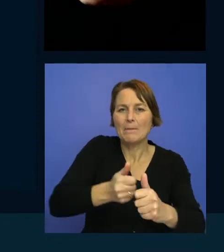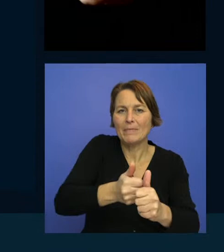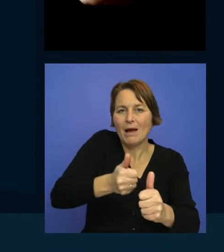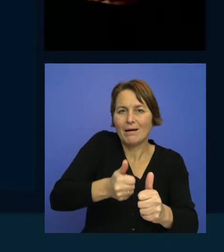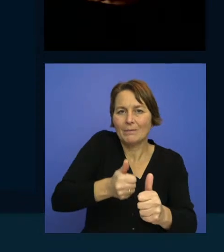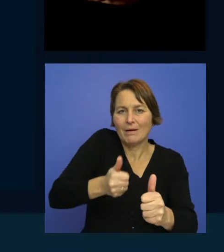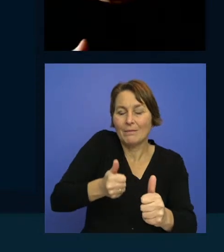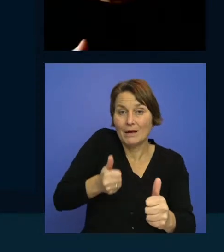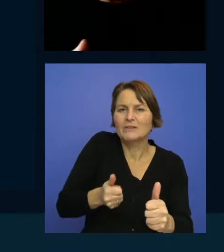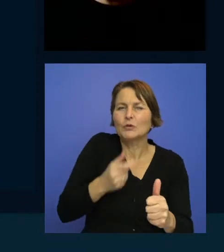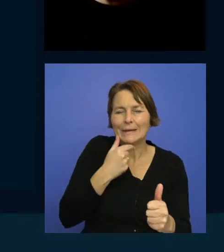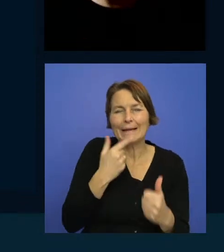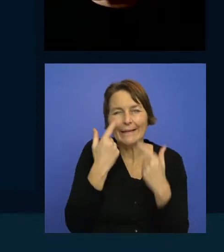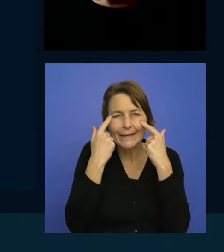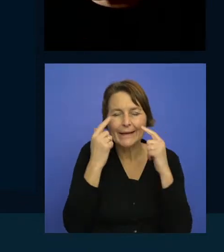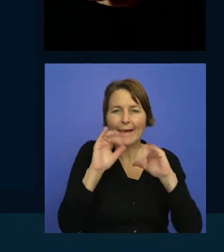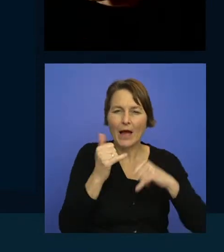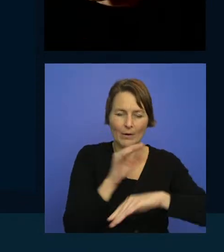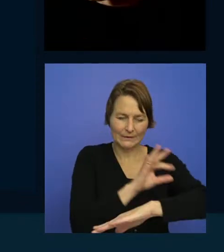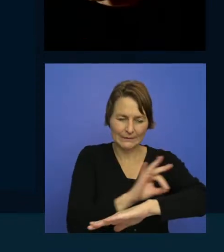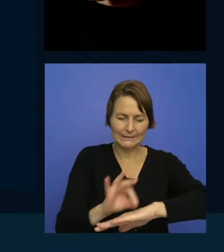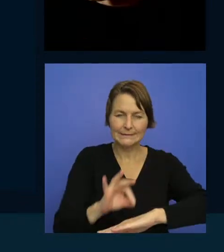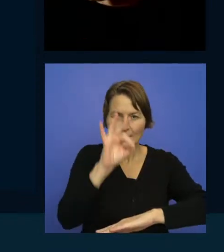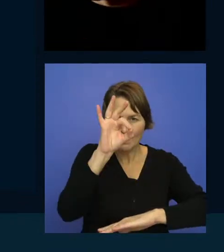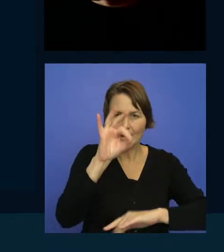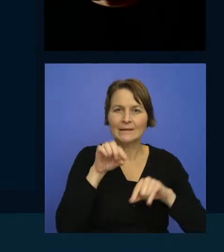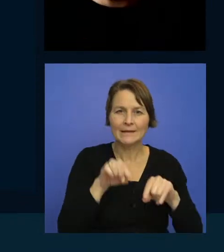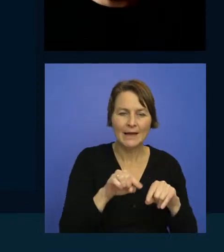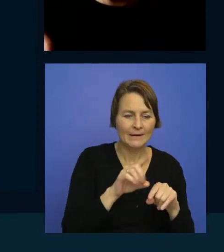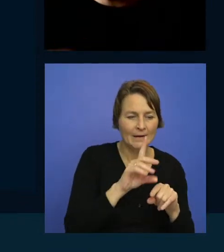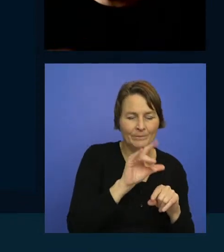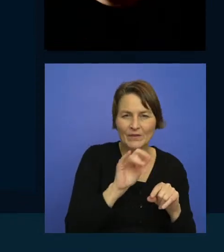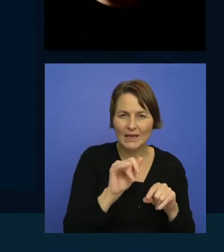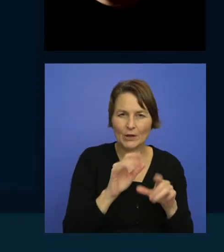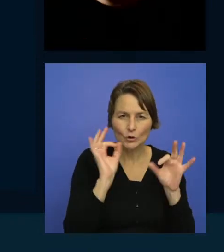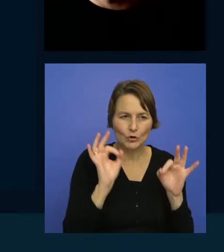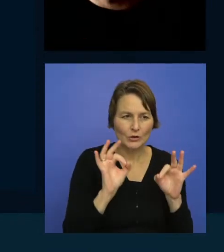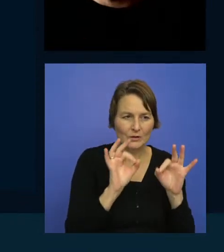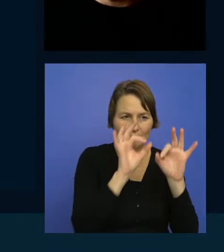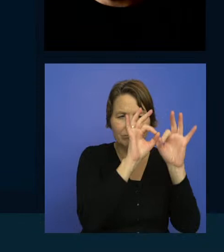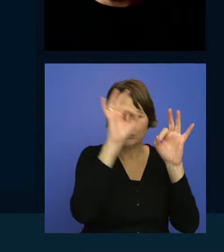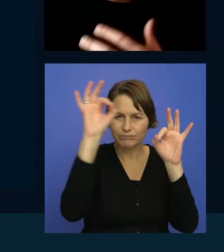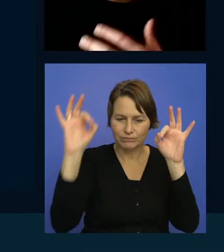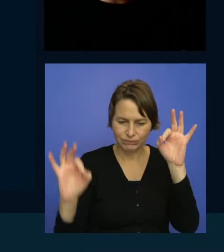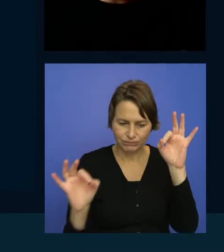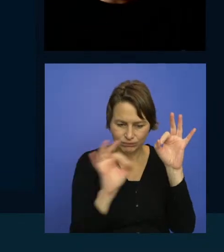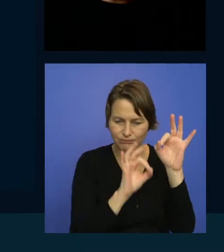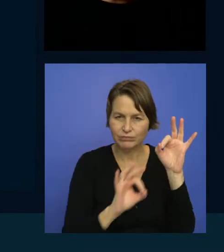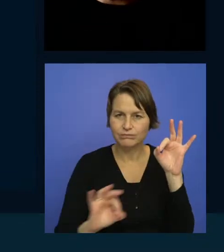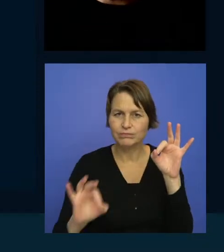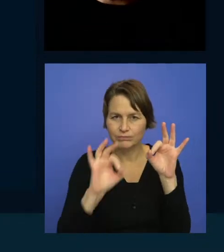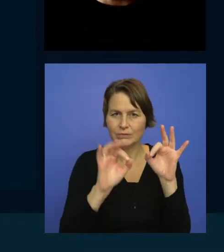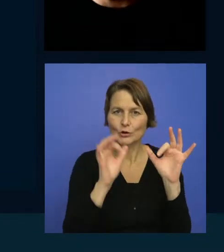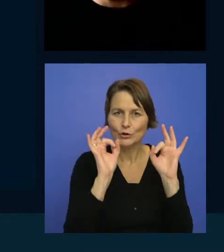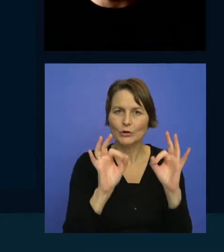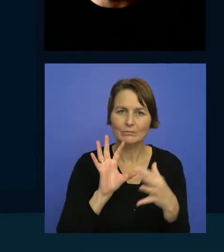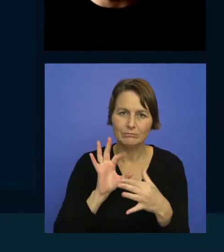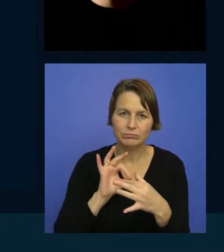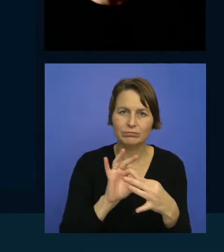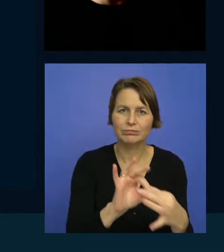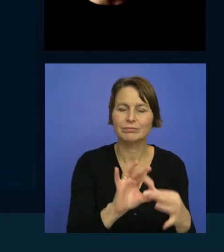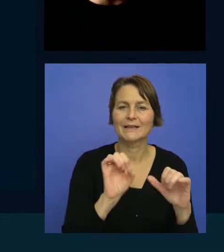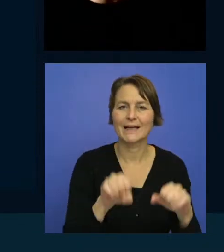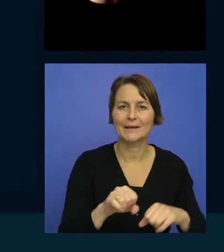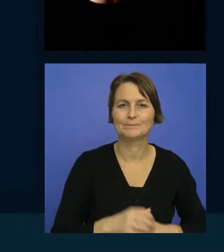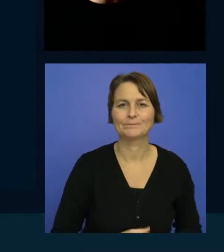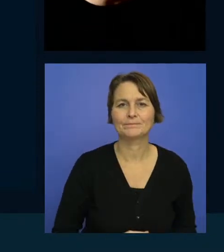how we partition the data across several nodes to support the true scaled out nature and what we did around geo-replication and such. We support